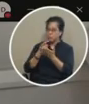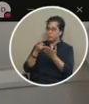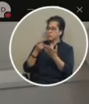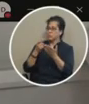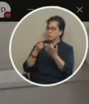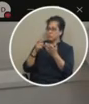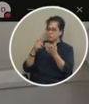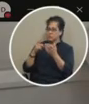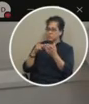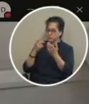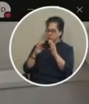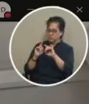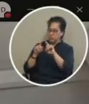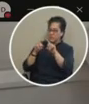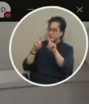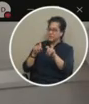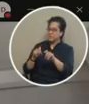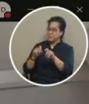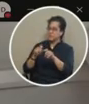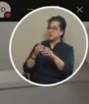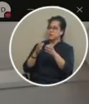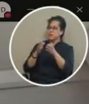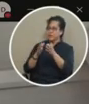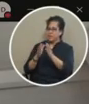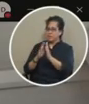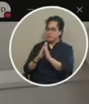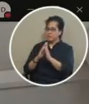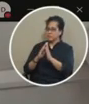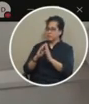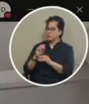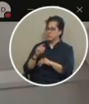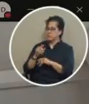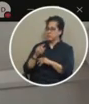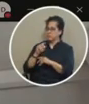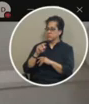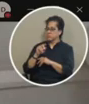tested, they were asked for a license.